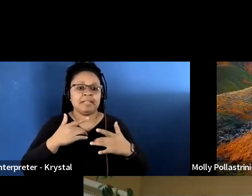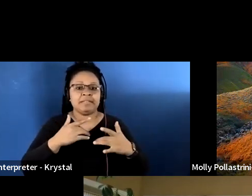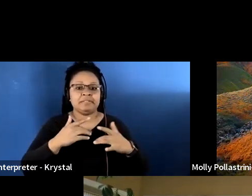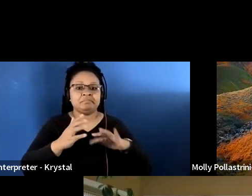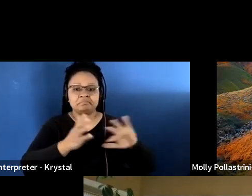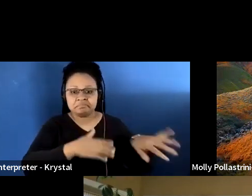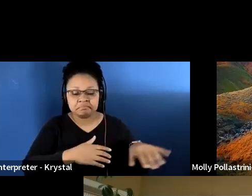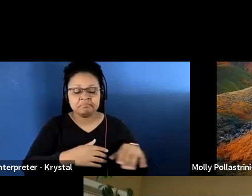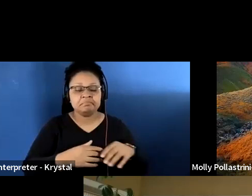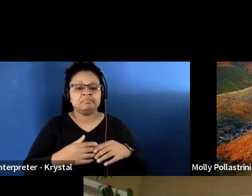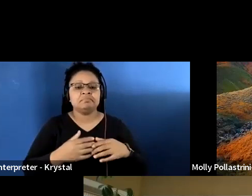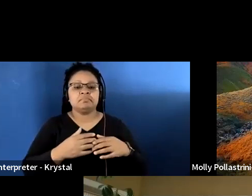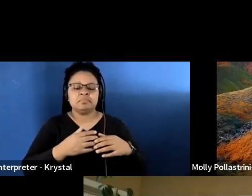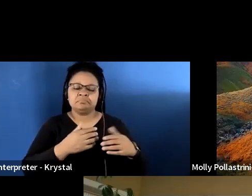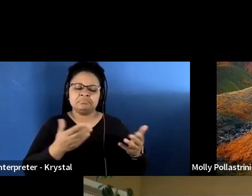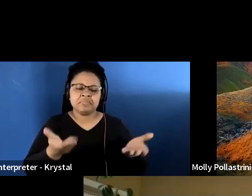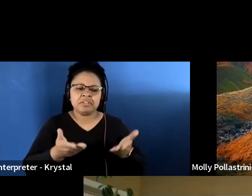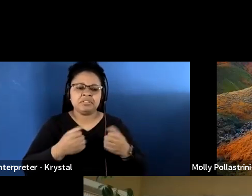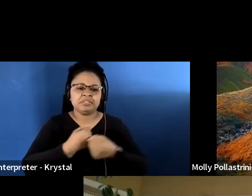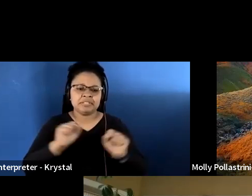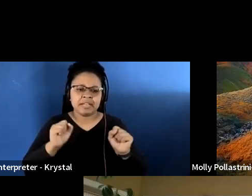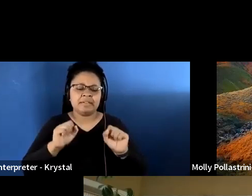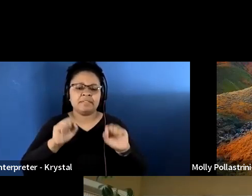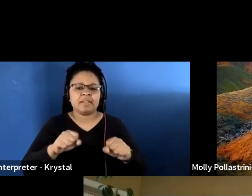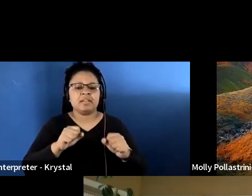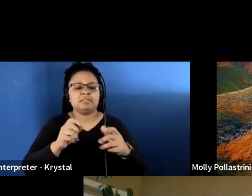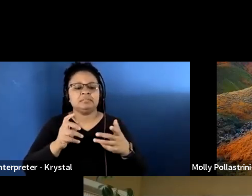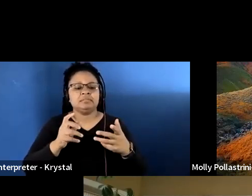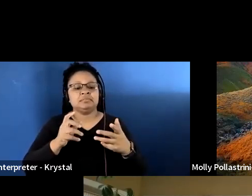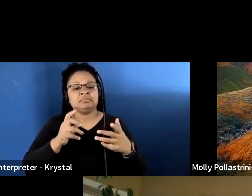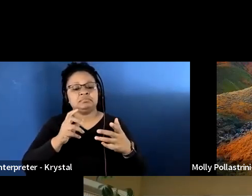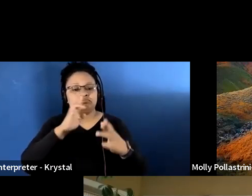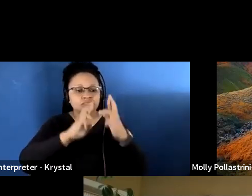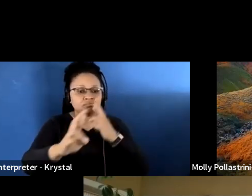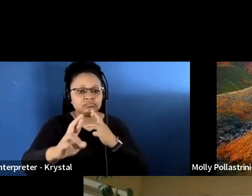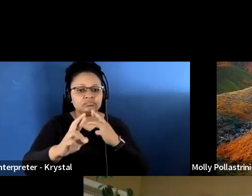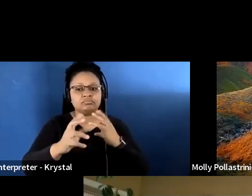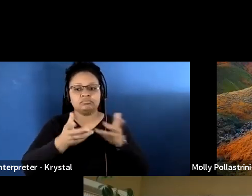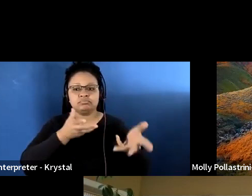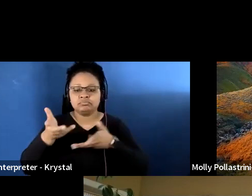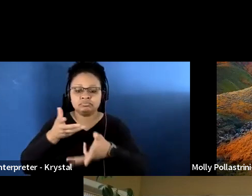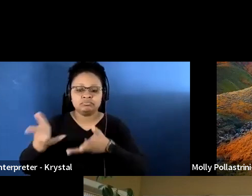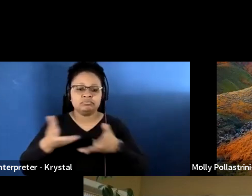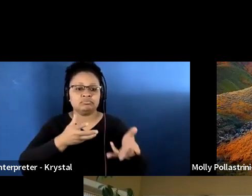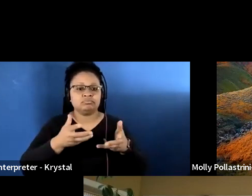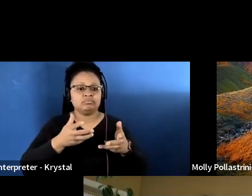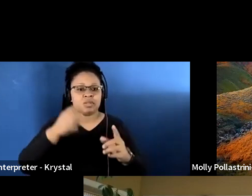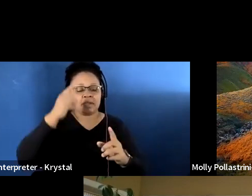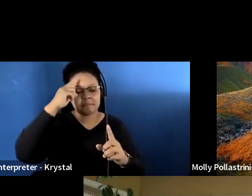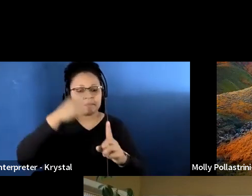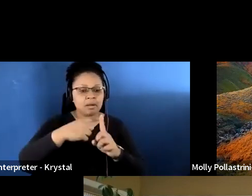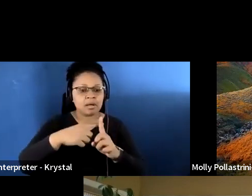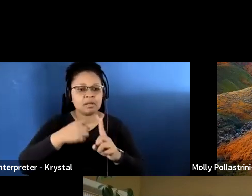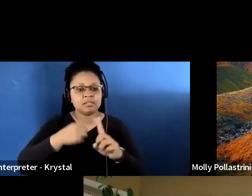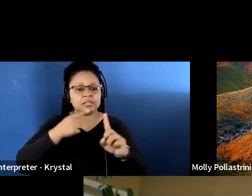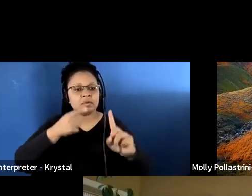session today treat each other with respect, and that you enter this and every session